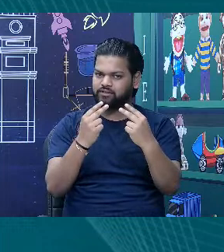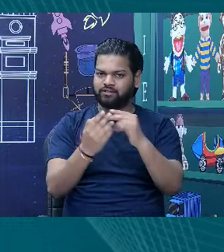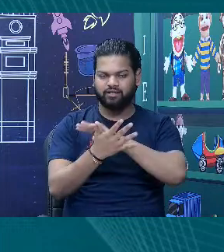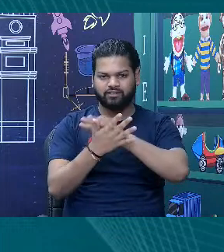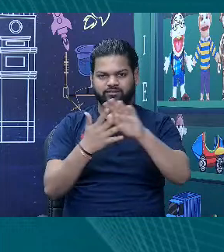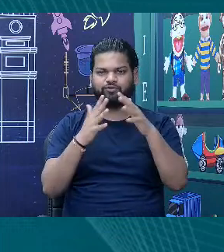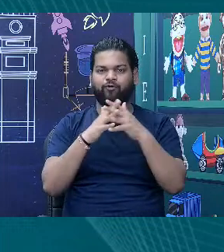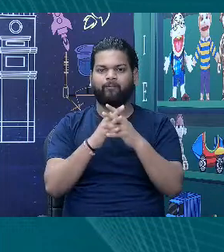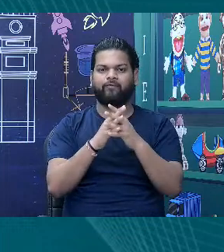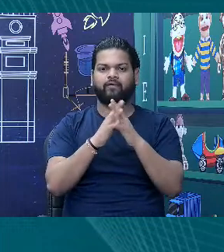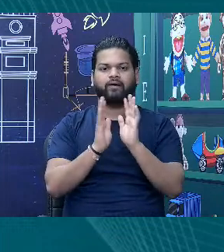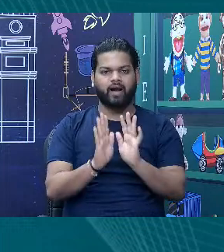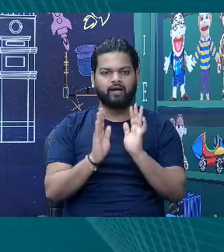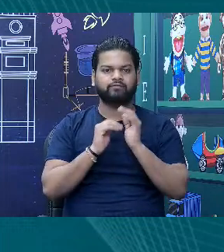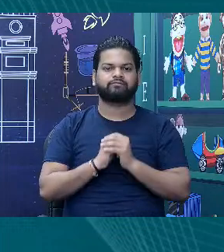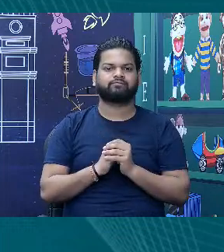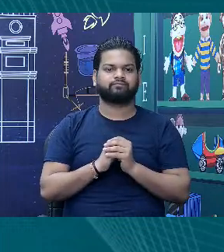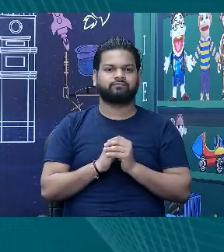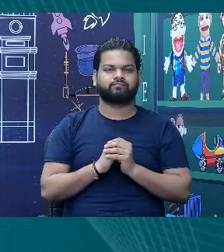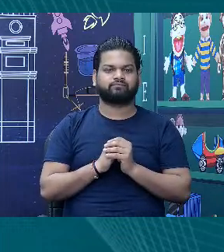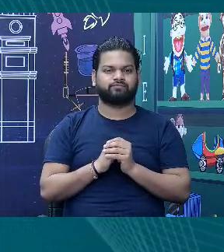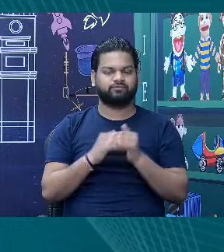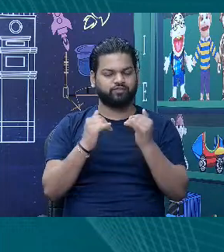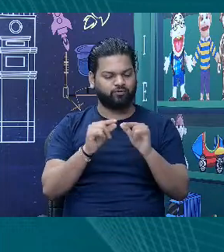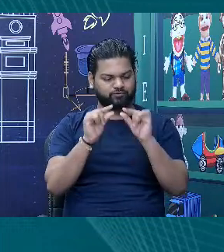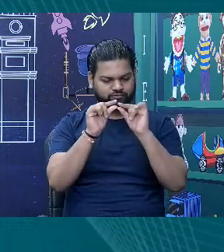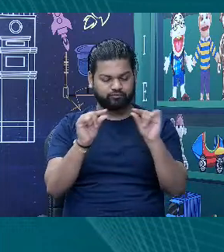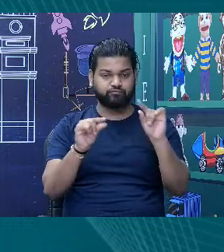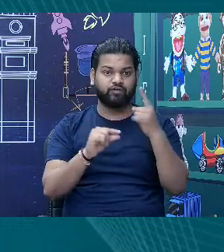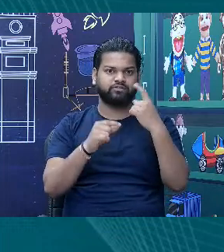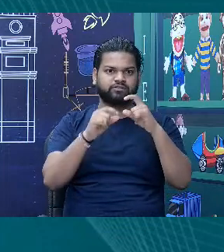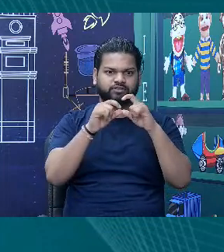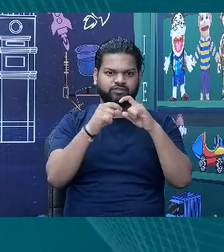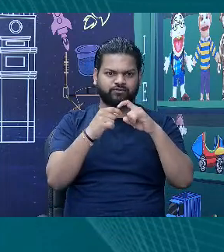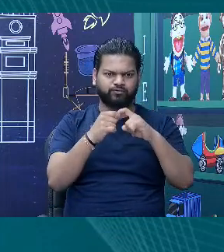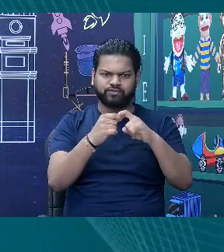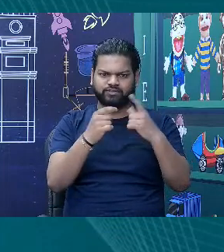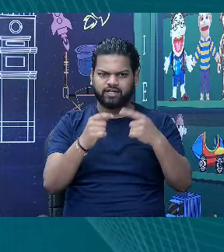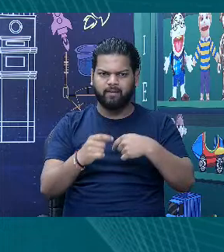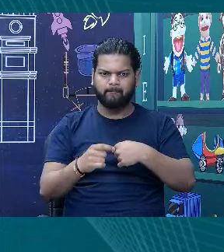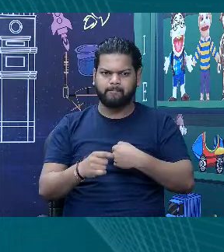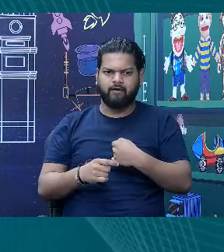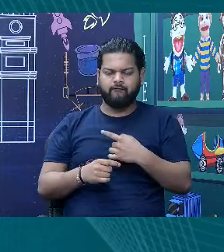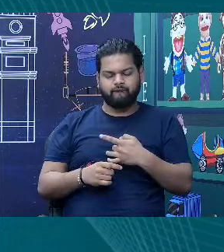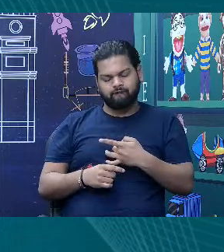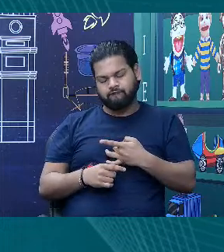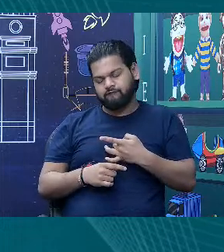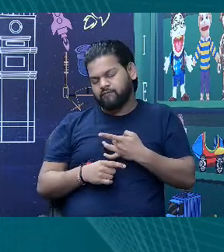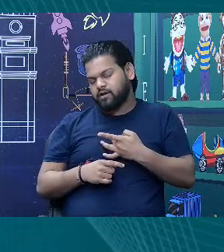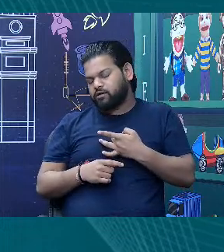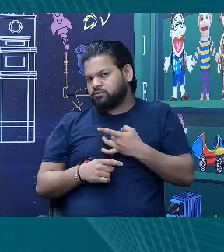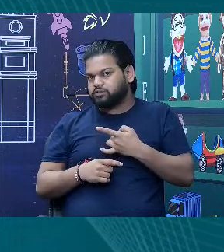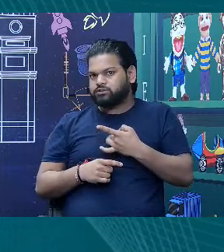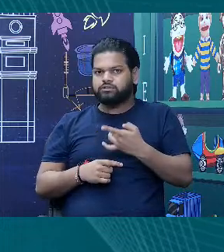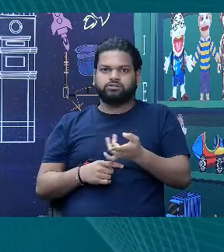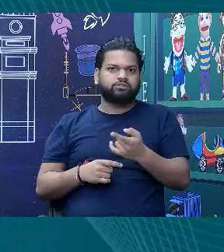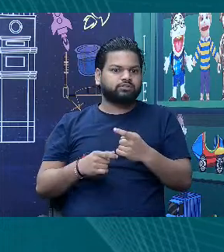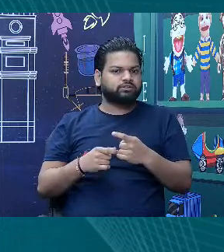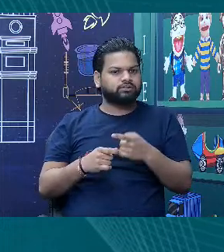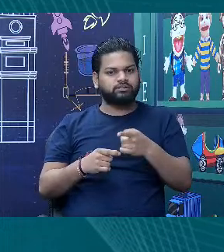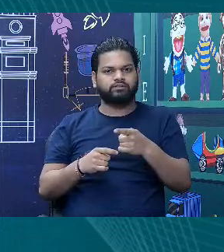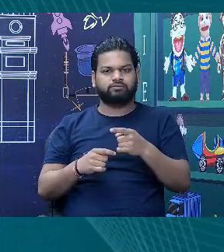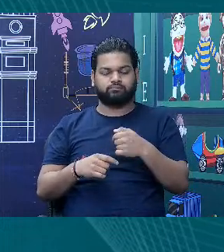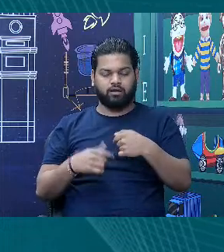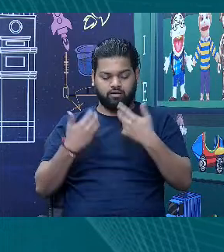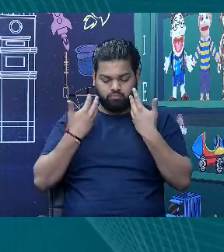May please read it so for the students. The first question is, I felt a great relief in the possibilities of